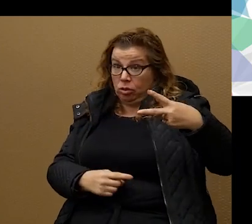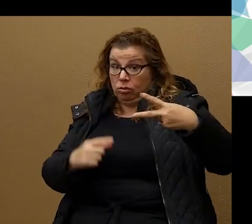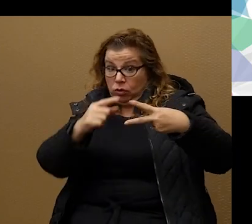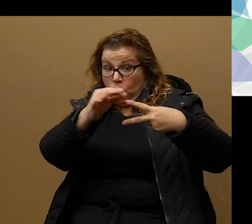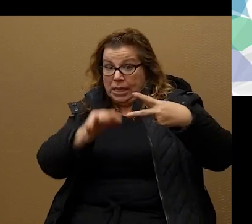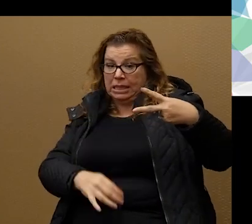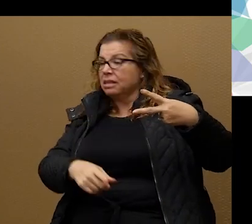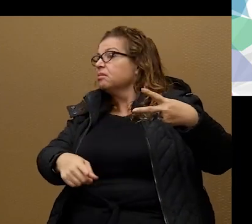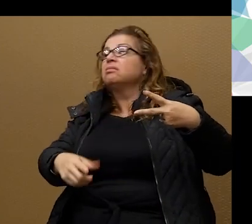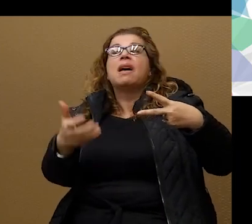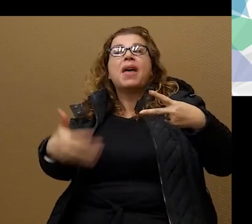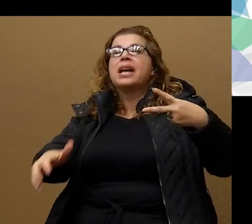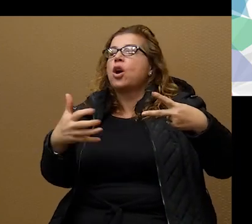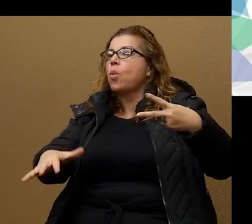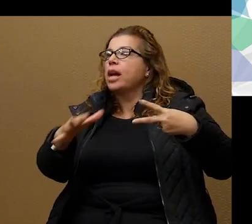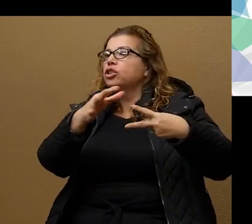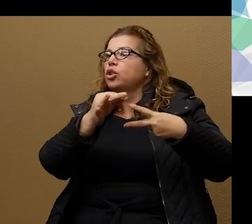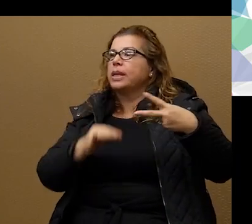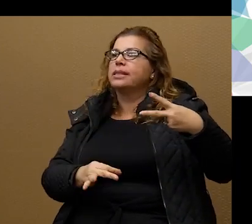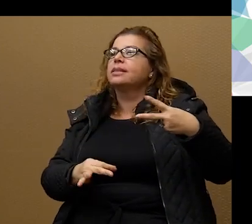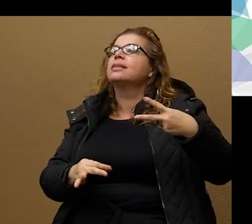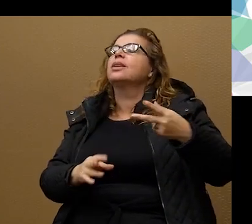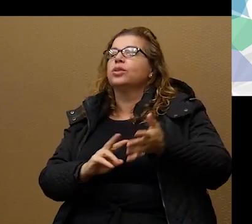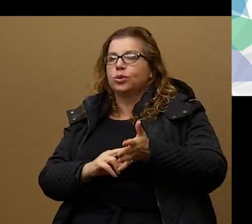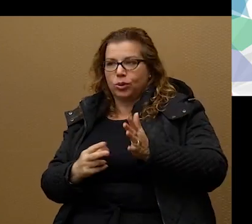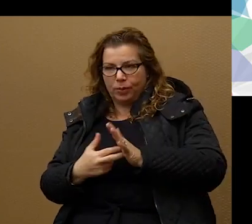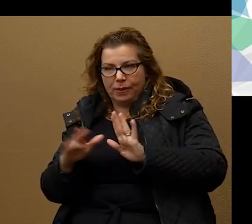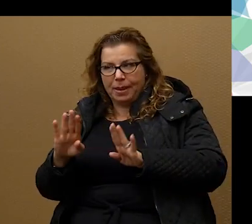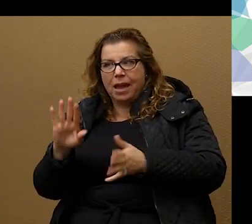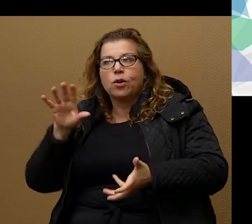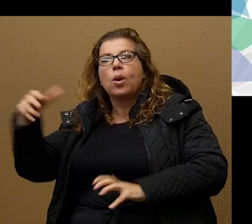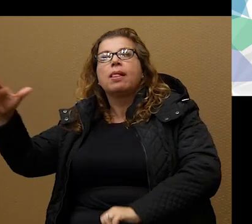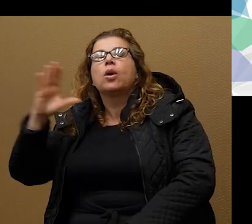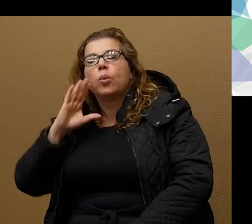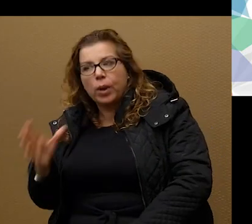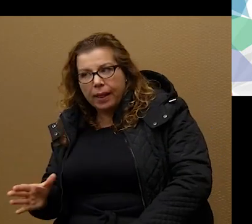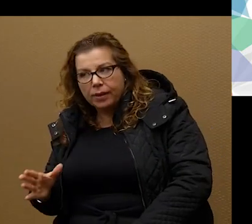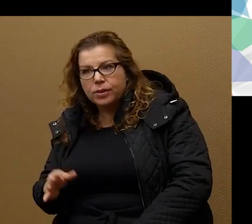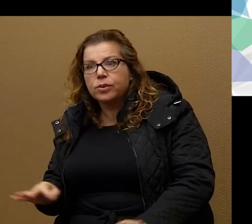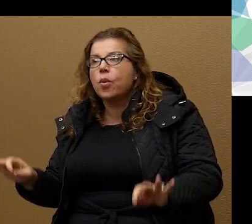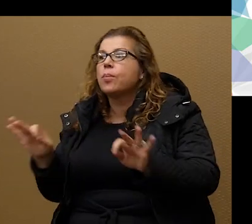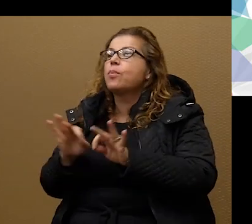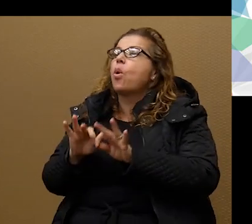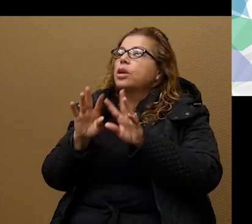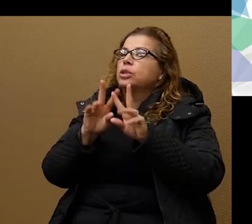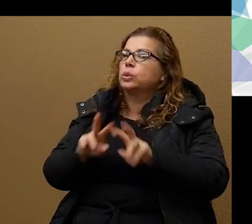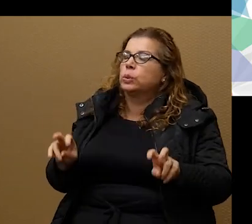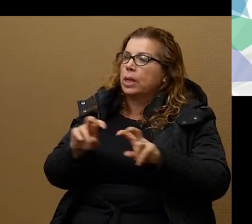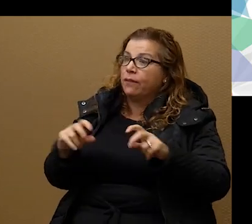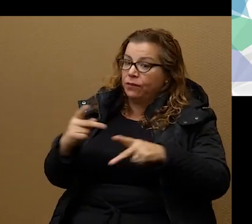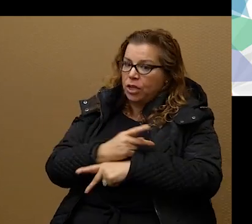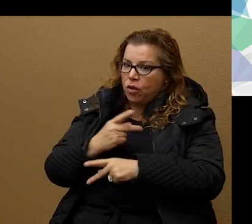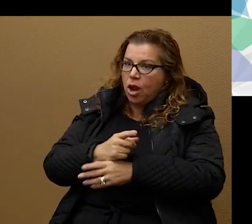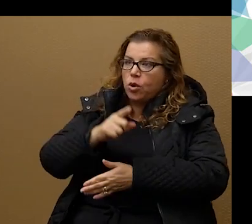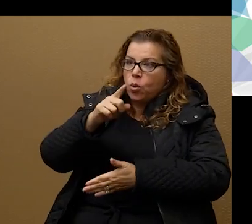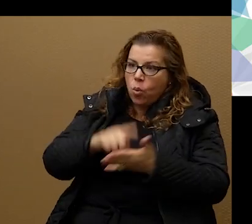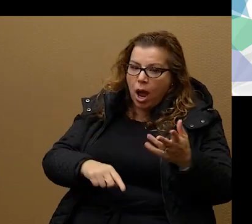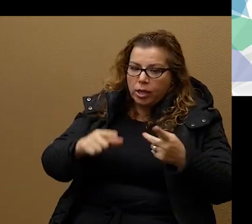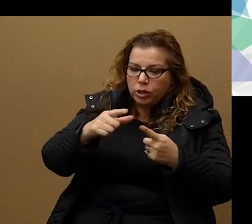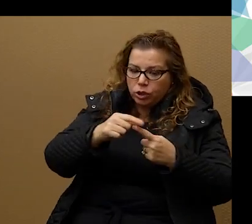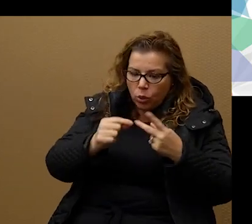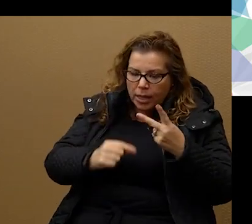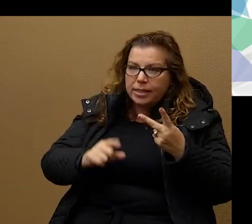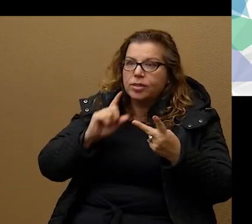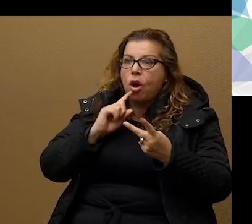those choices, chances are the behavior is still going to occur. So you have to figure out what choices are